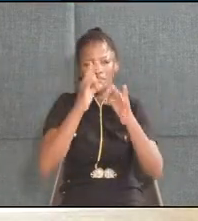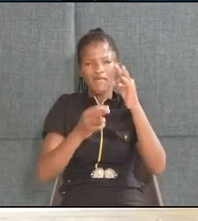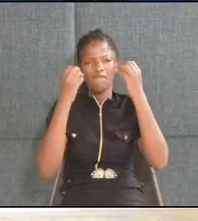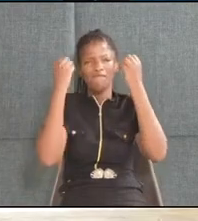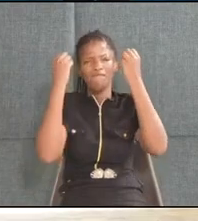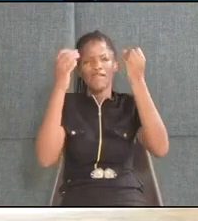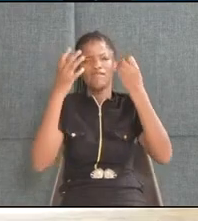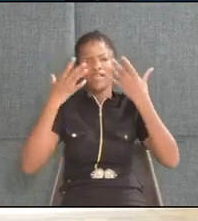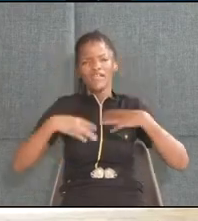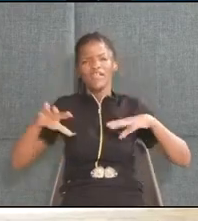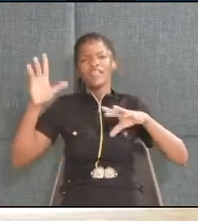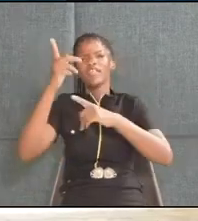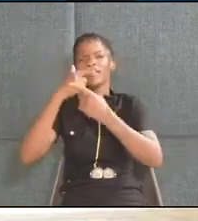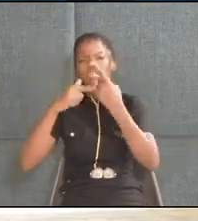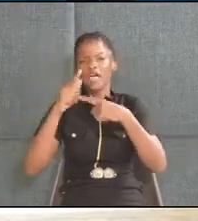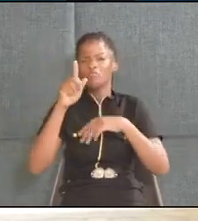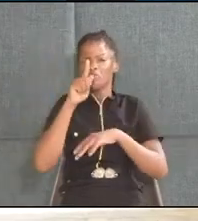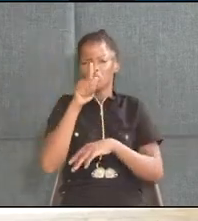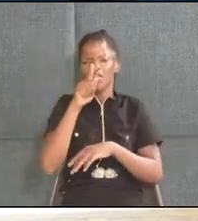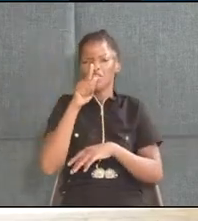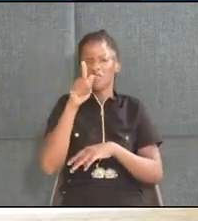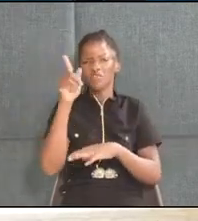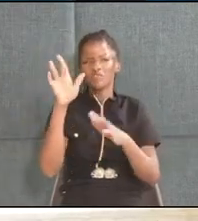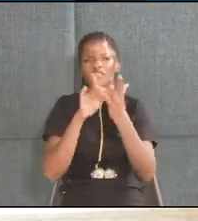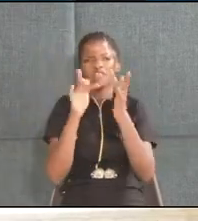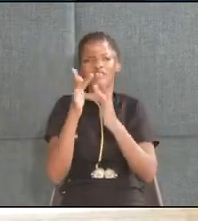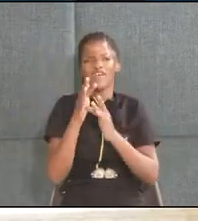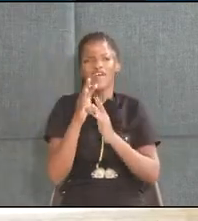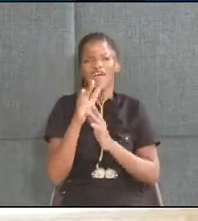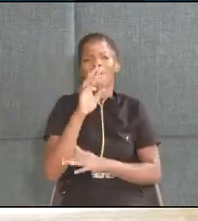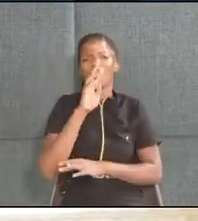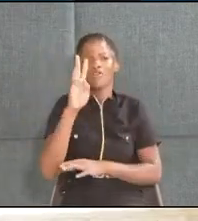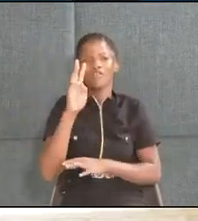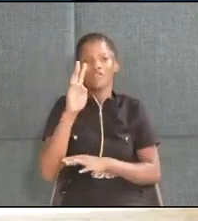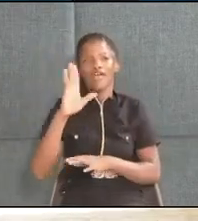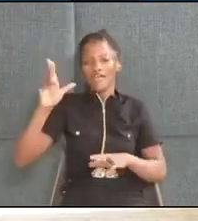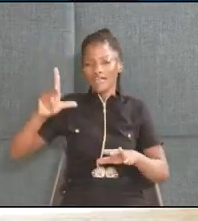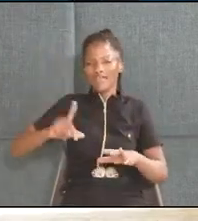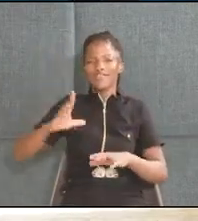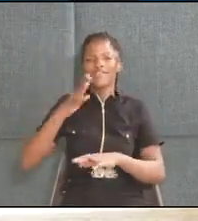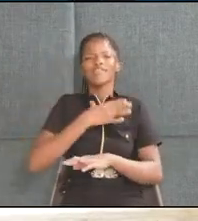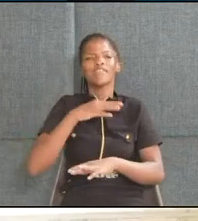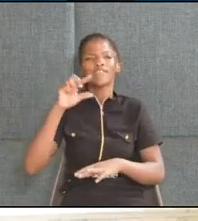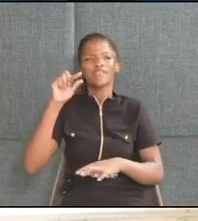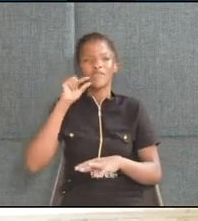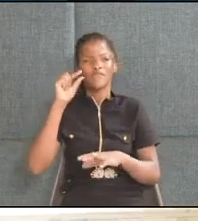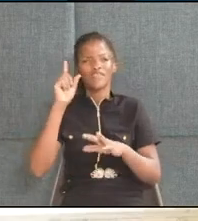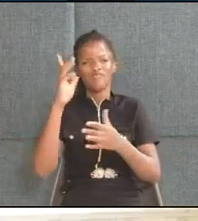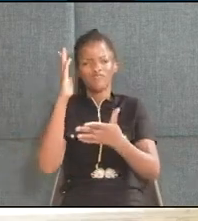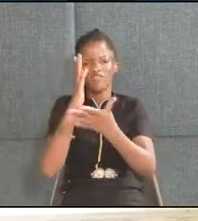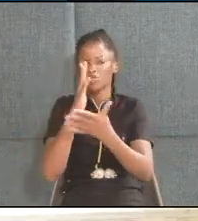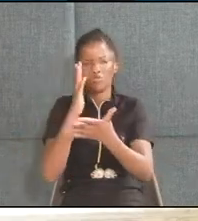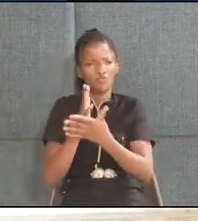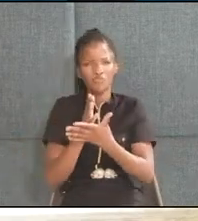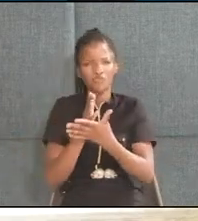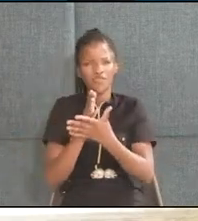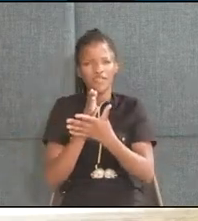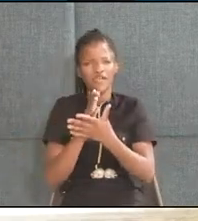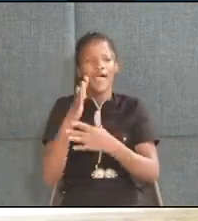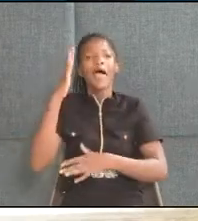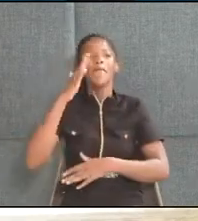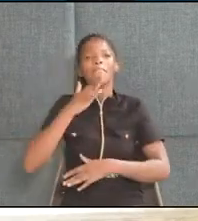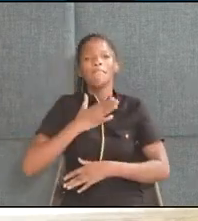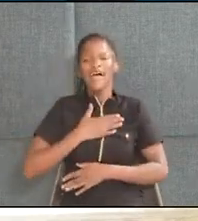people came to accuse Stephen. Whoa. Ladies and gentlemen, is that who I think it is?